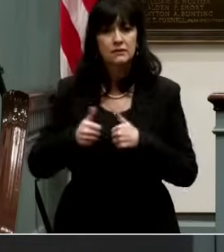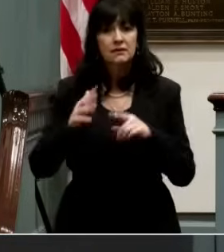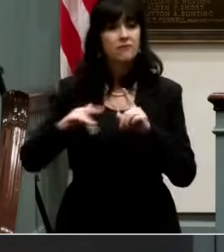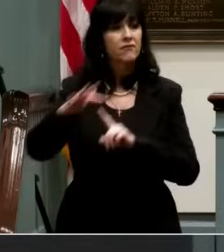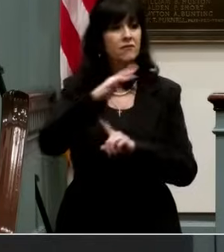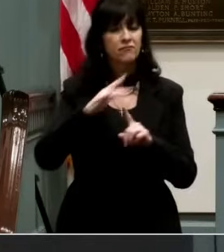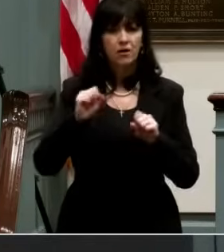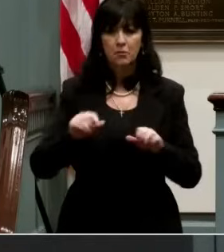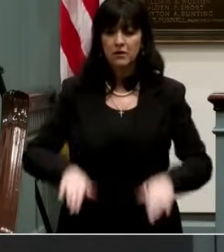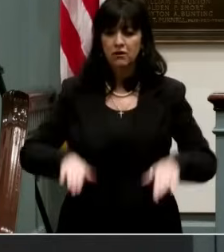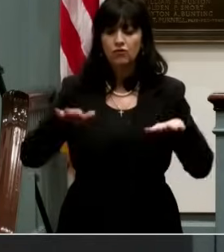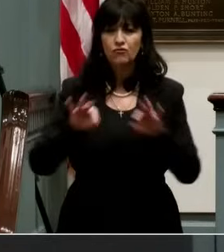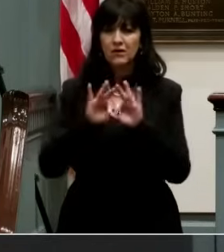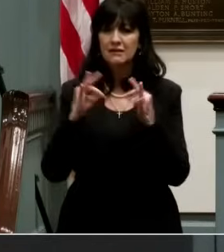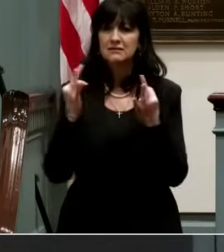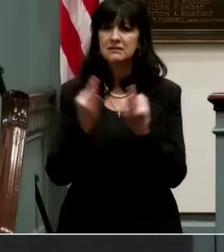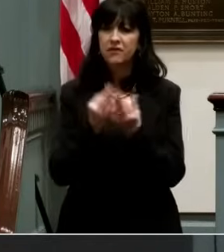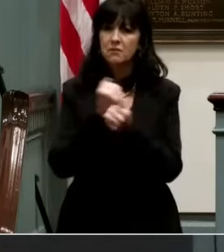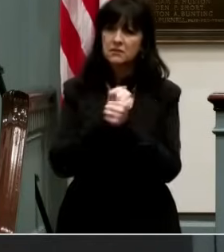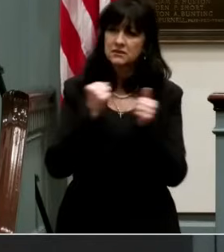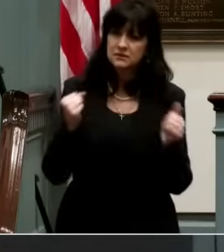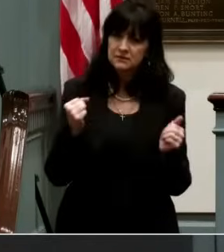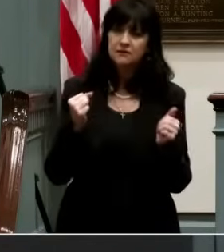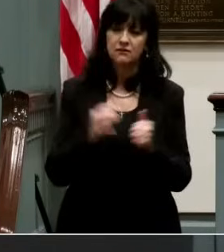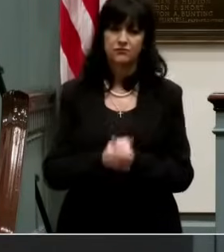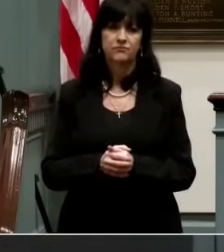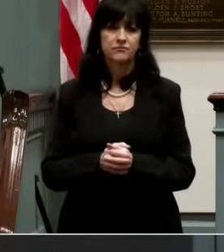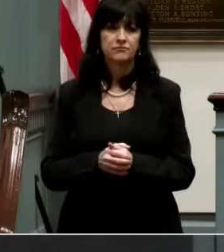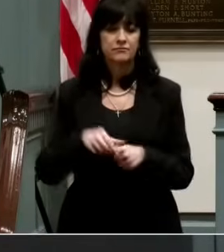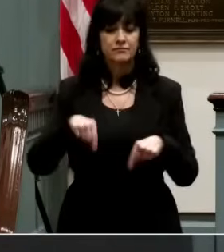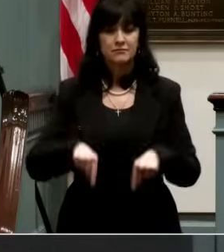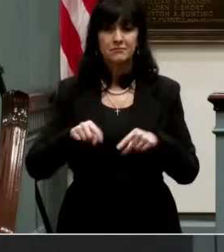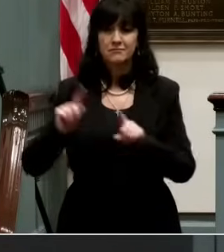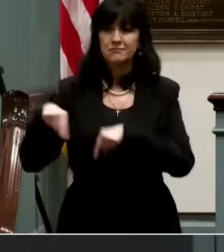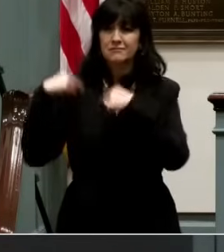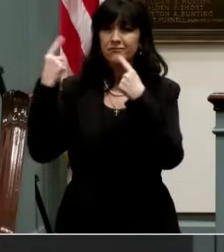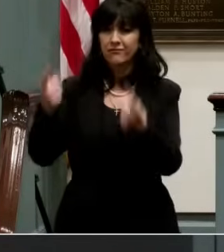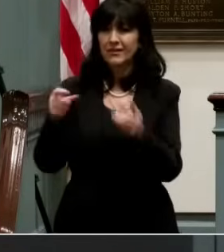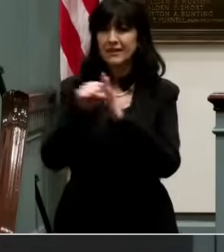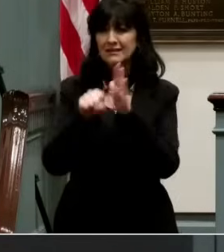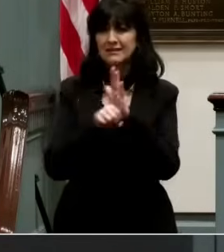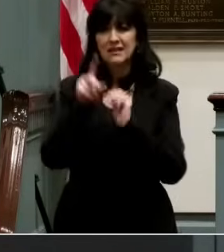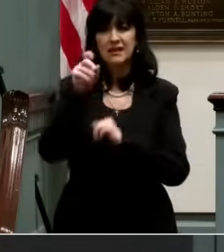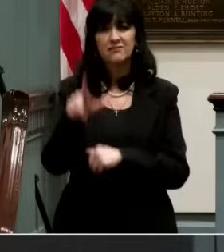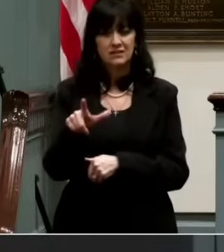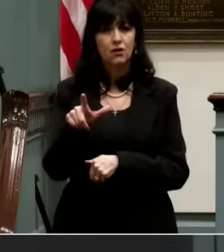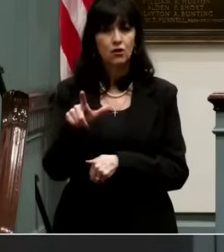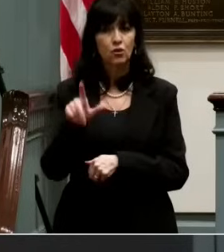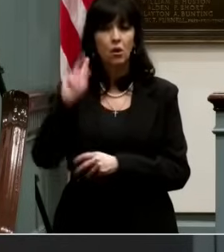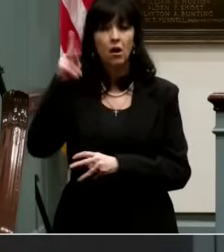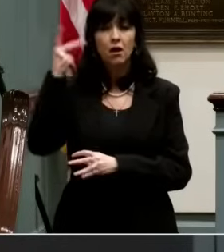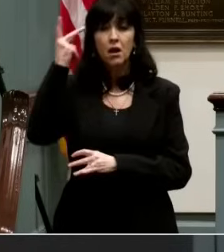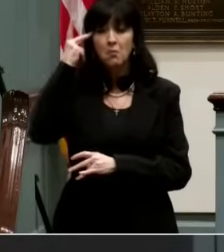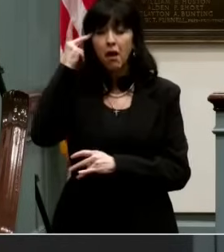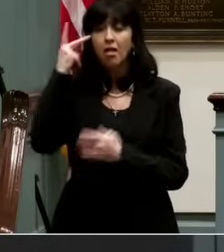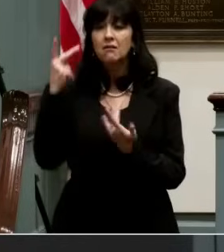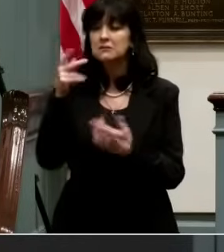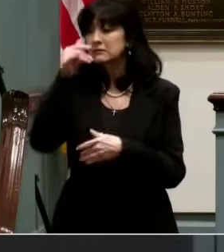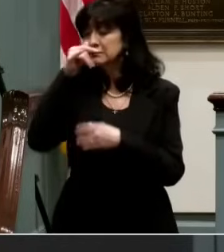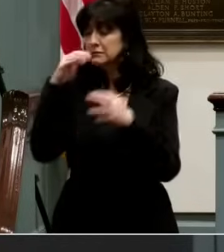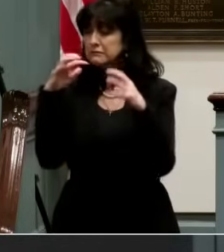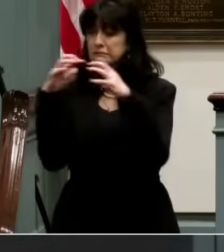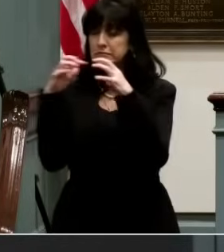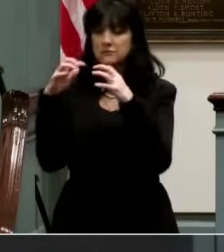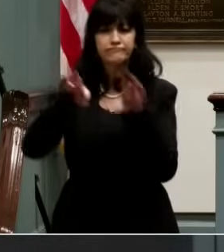children. We have a long tradition in Delaware of setting politics aside and working together on the people we